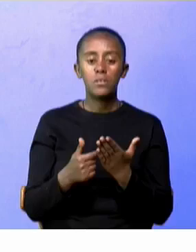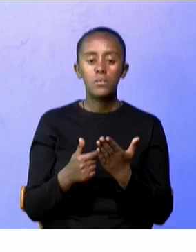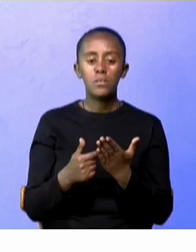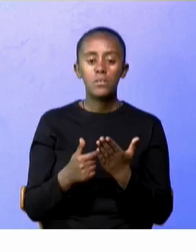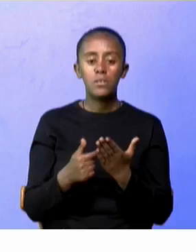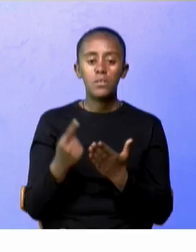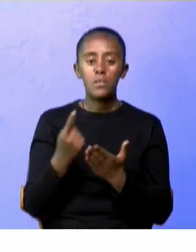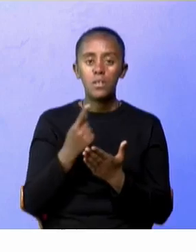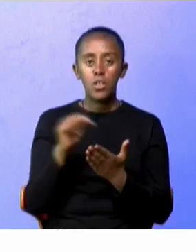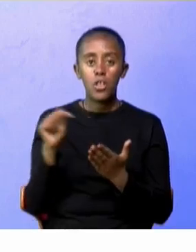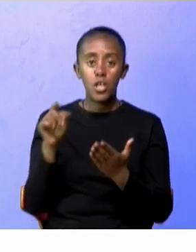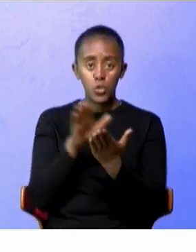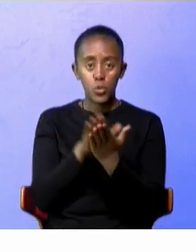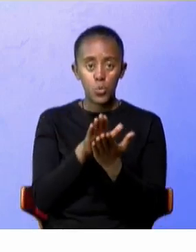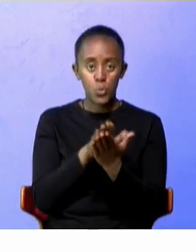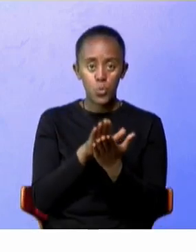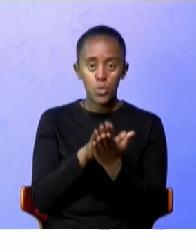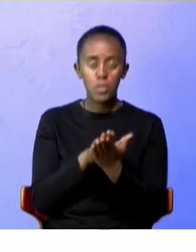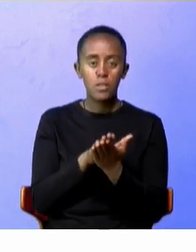the school